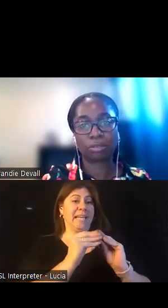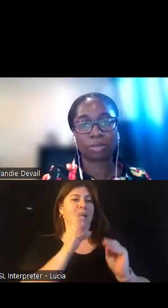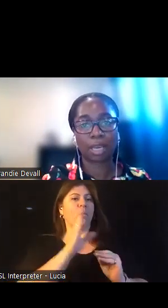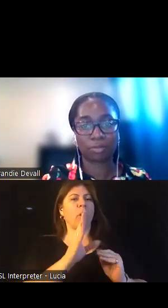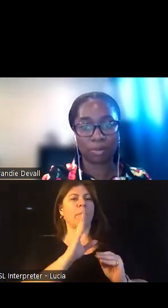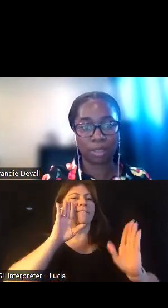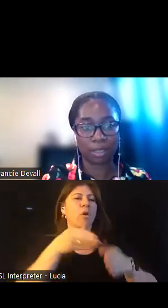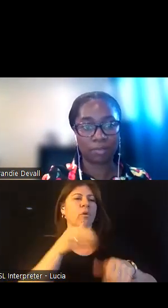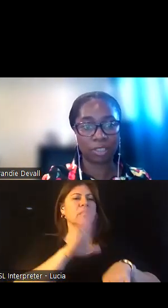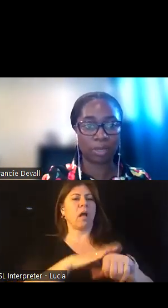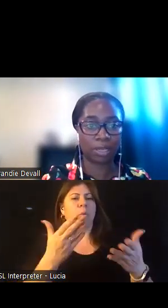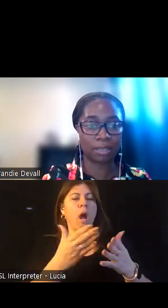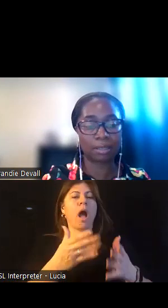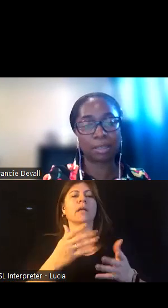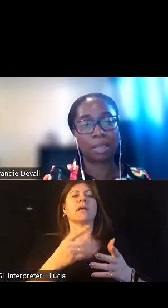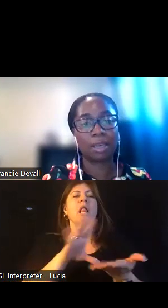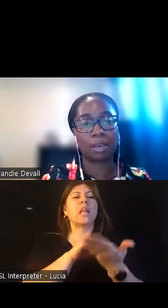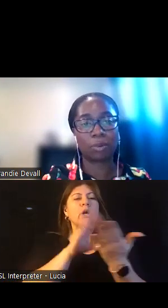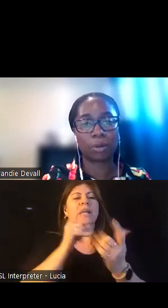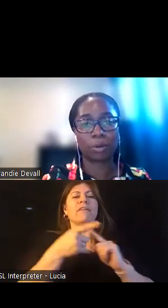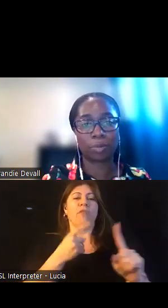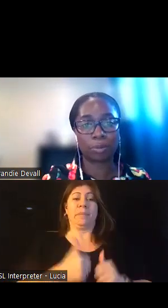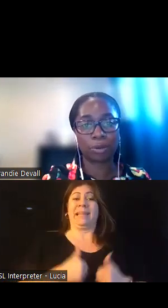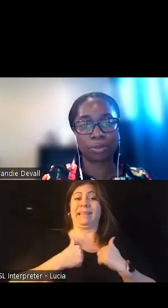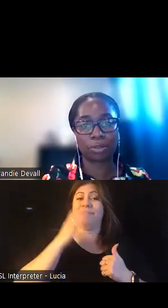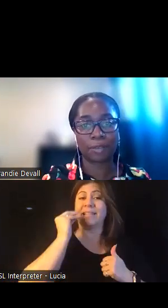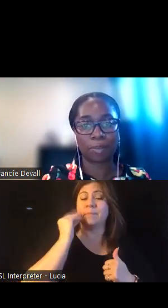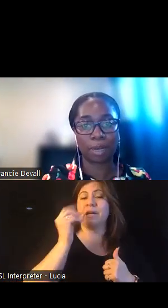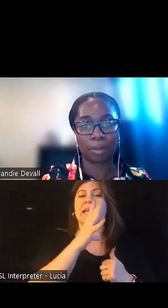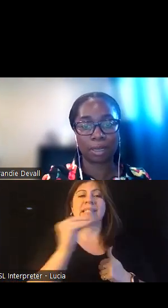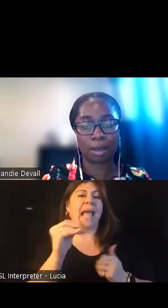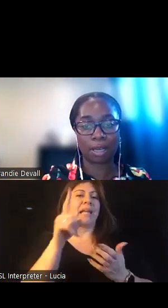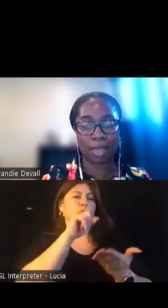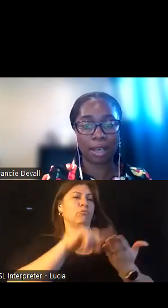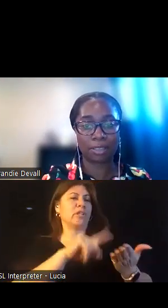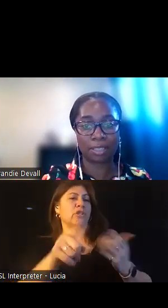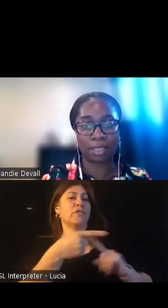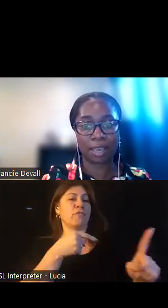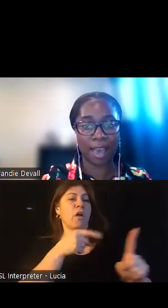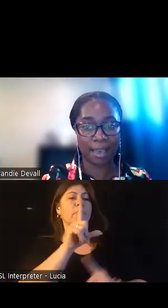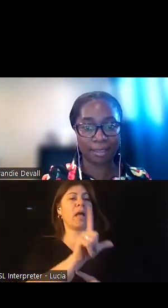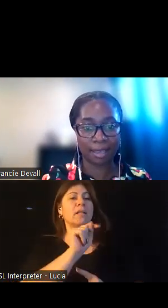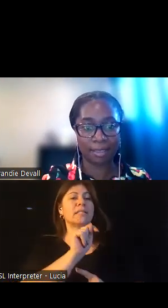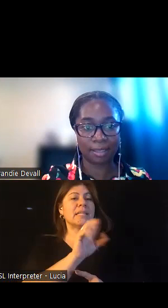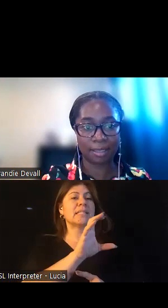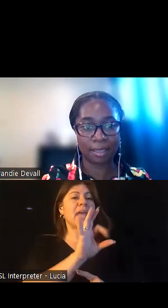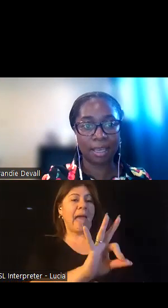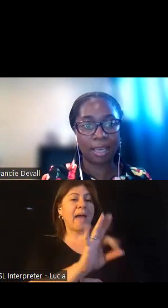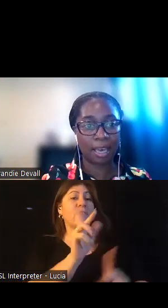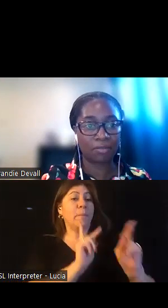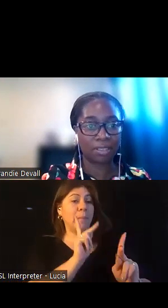research and from the lived experience of workgroup members and the public on LTCF